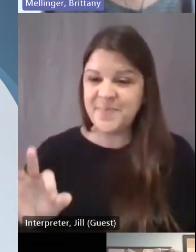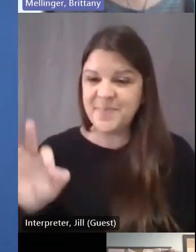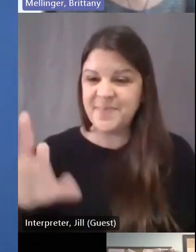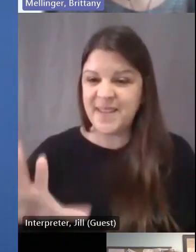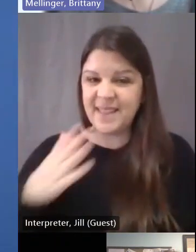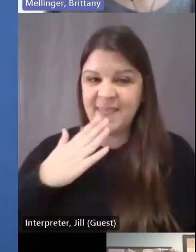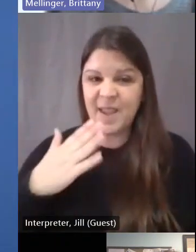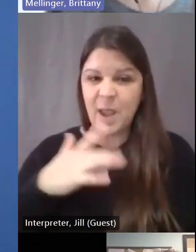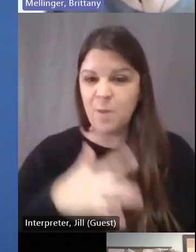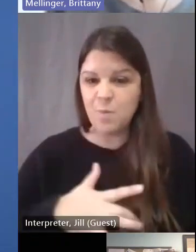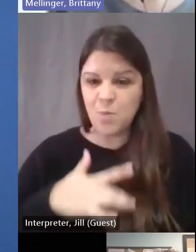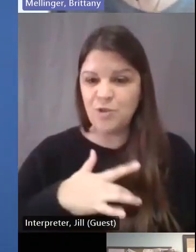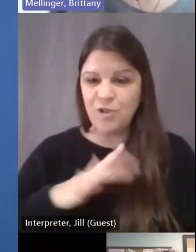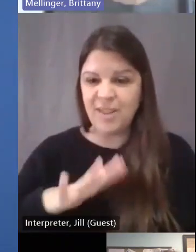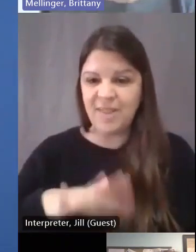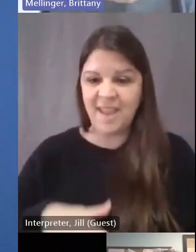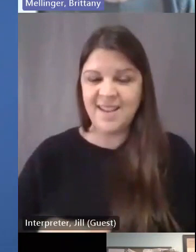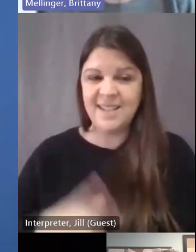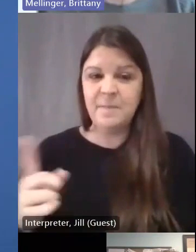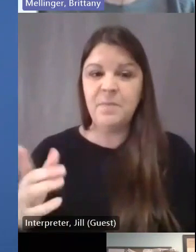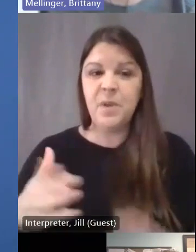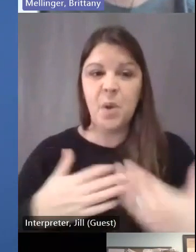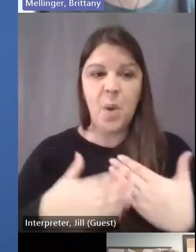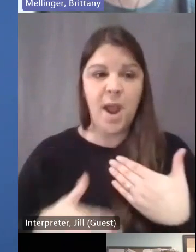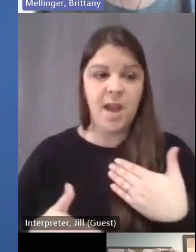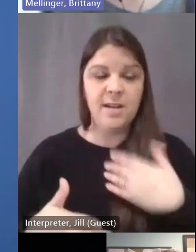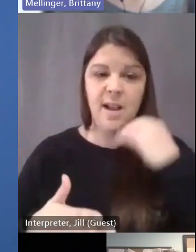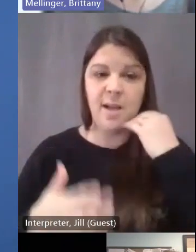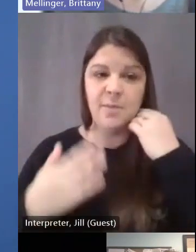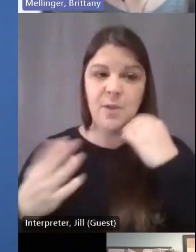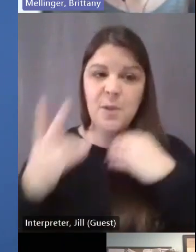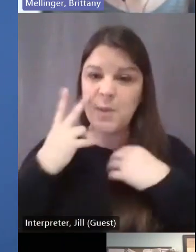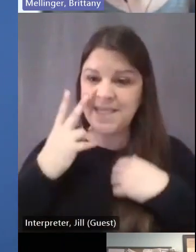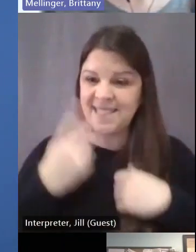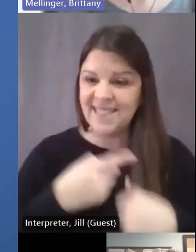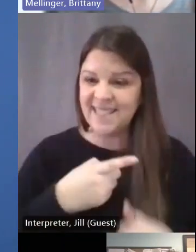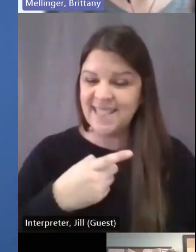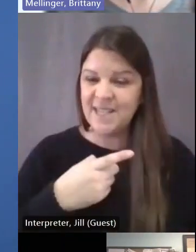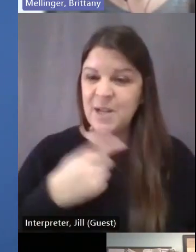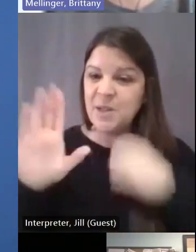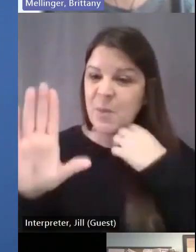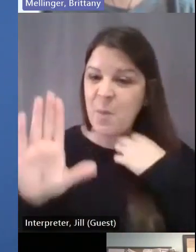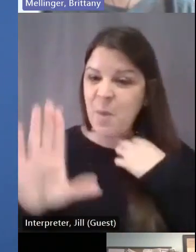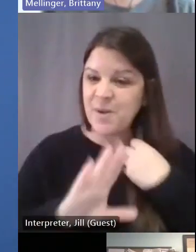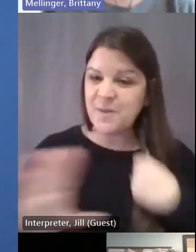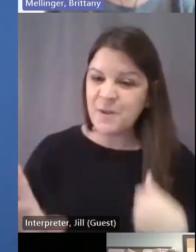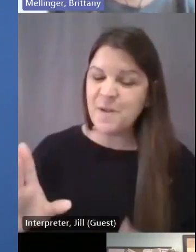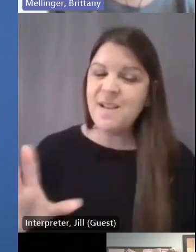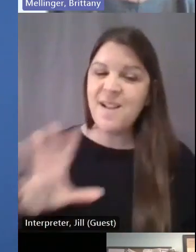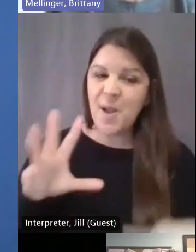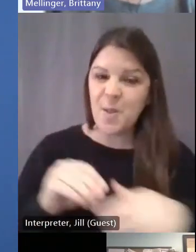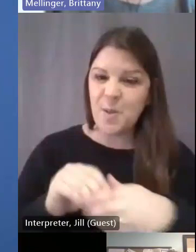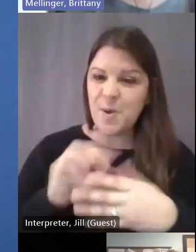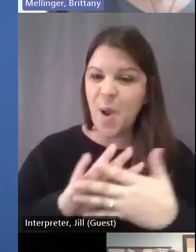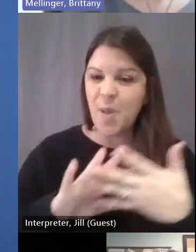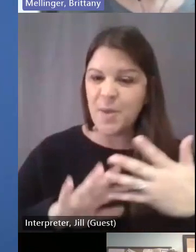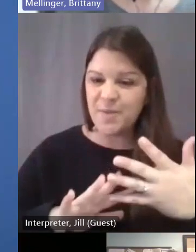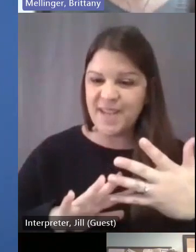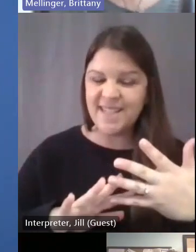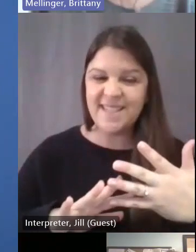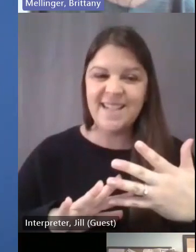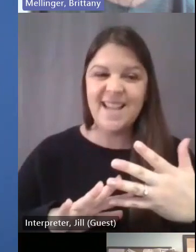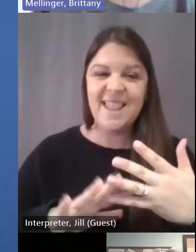really appreciate that. And I'll go ahead and advance the slide so you can see. We did a wonderful job at covering those. So you can see the big